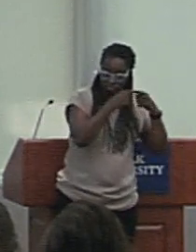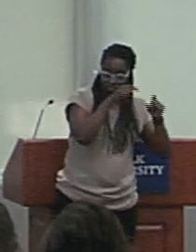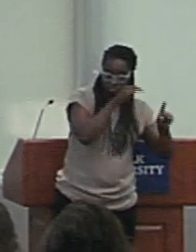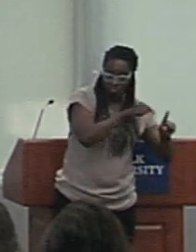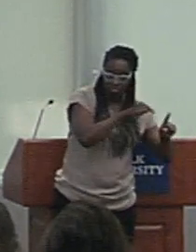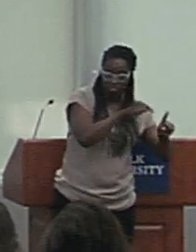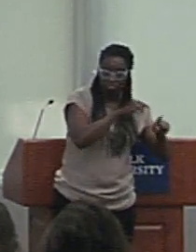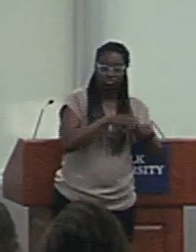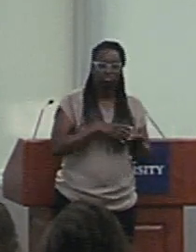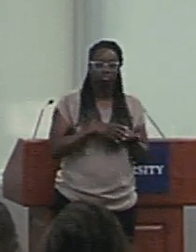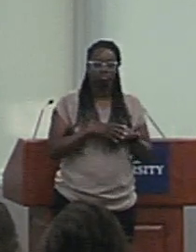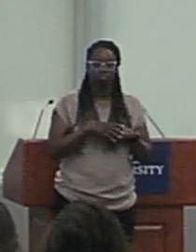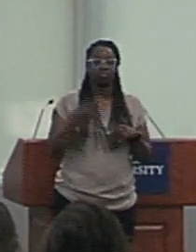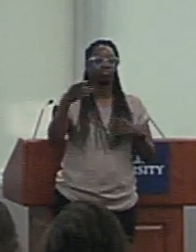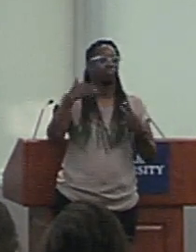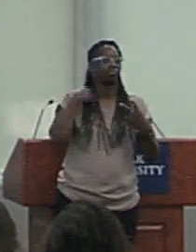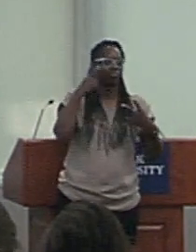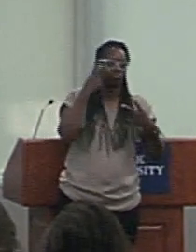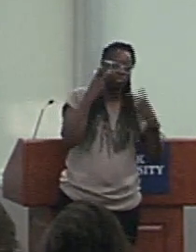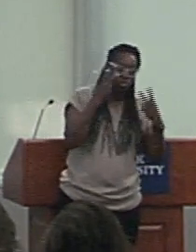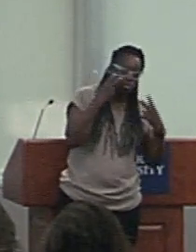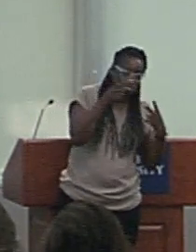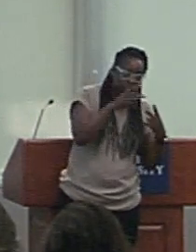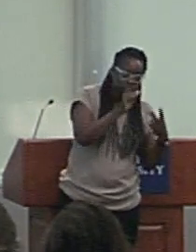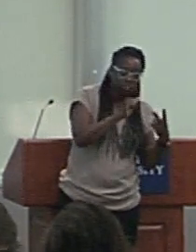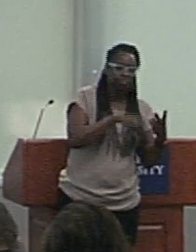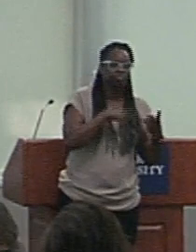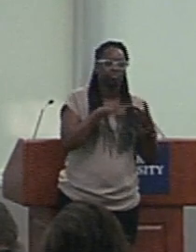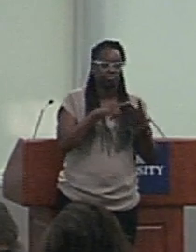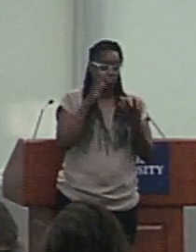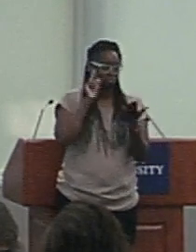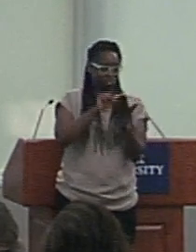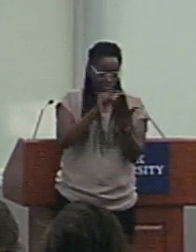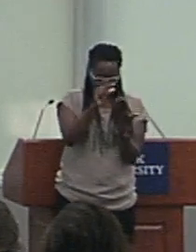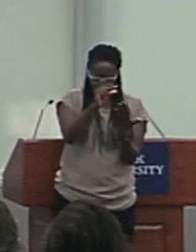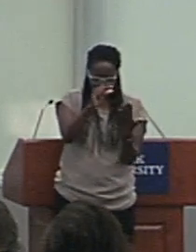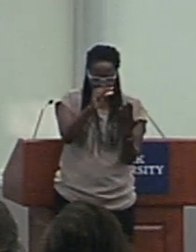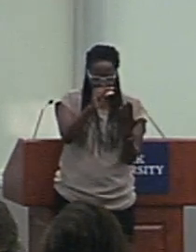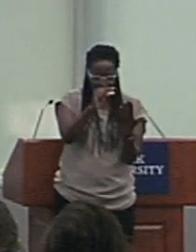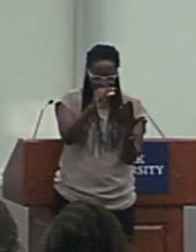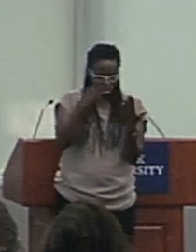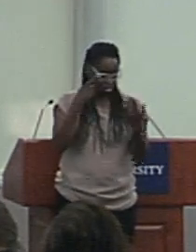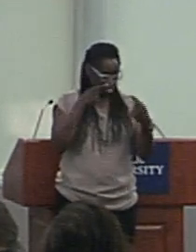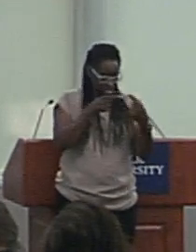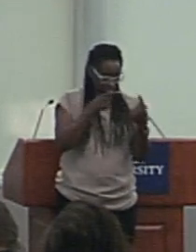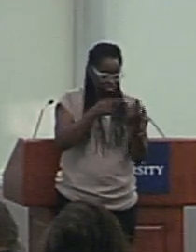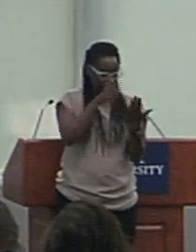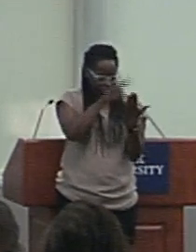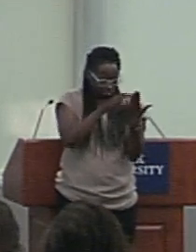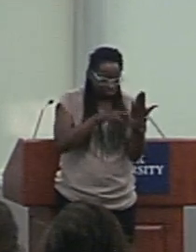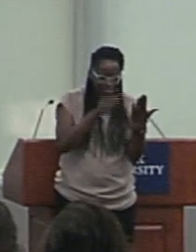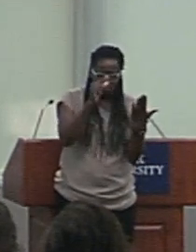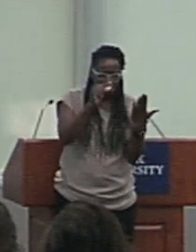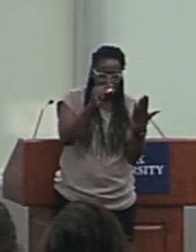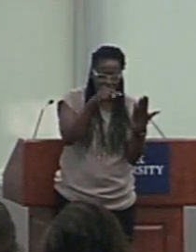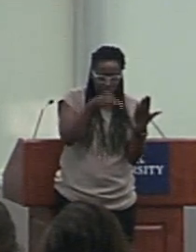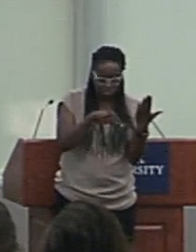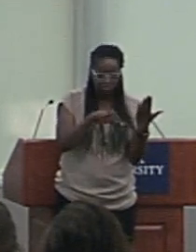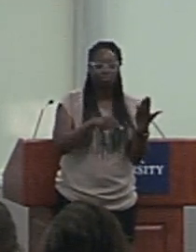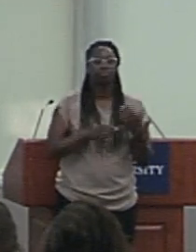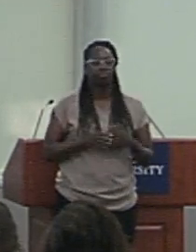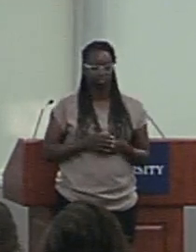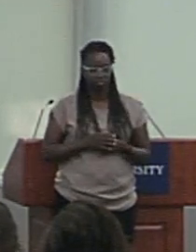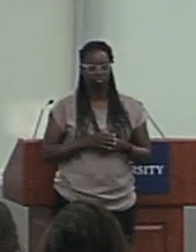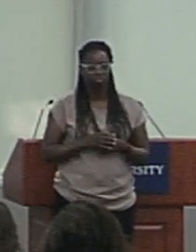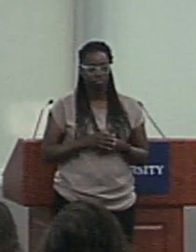disability or a print disability, we call it someone who doesn't have dexterity to fill out an application by hand, they